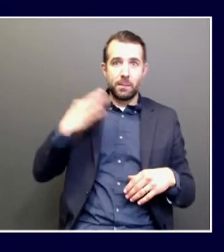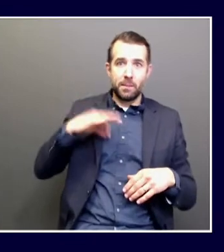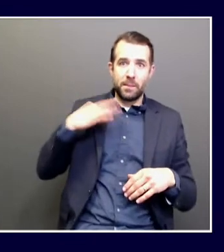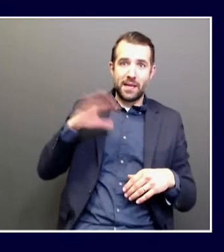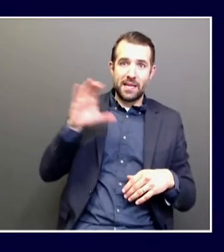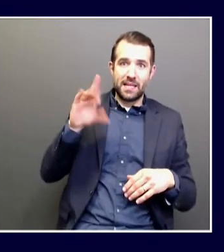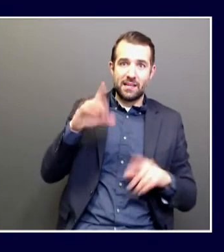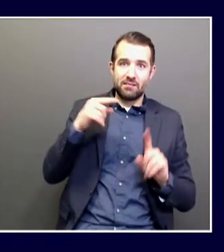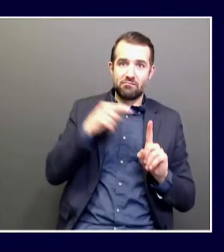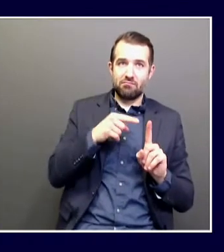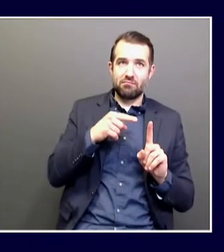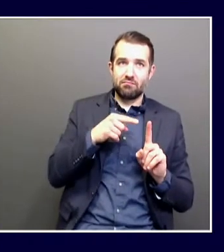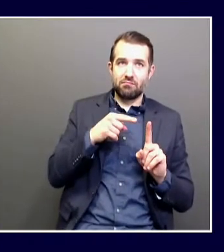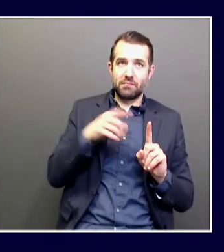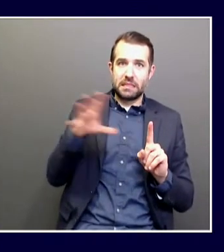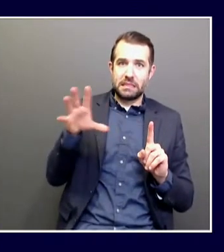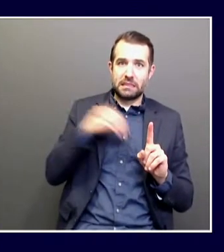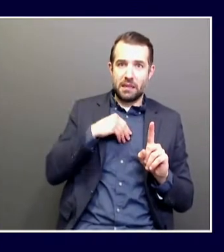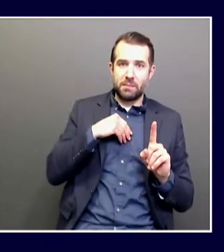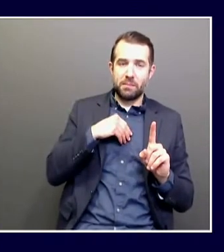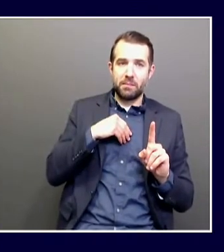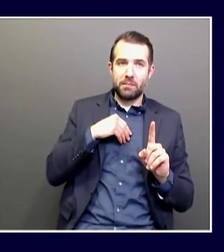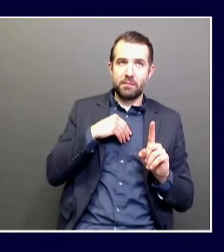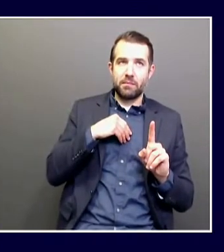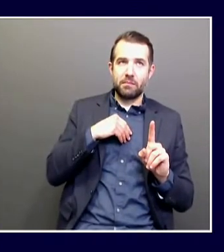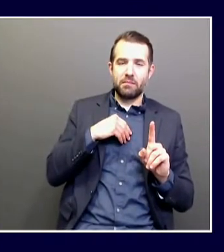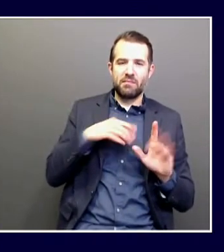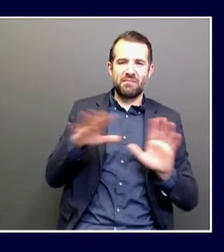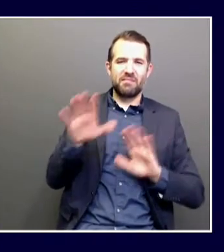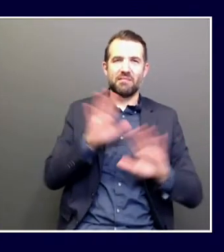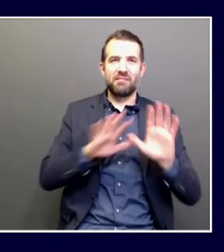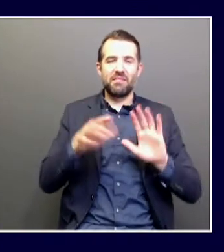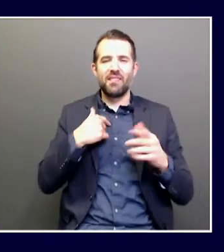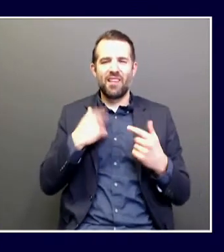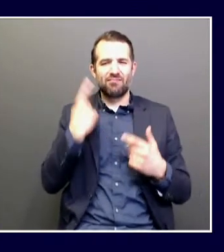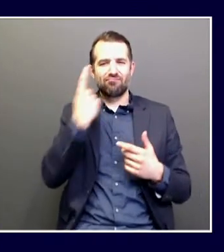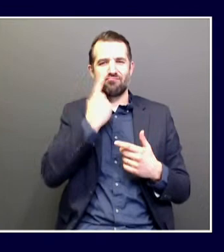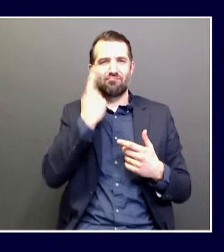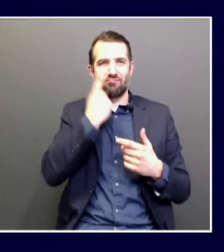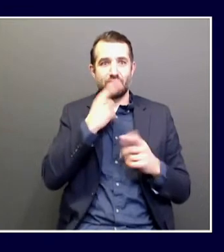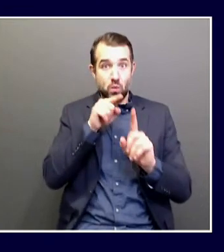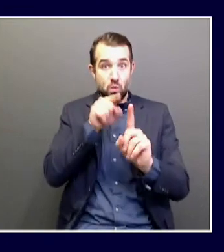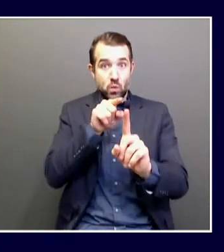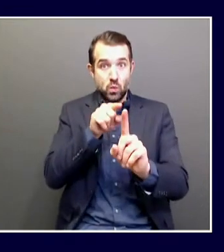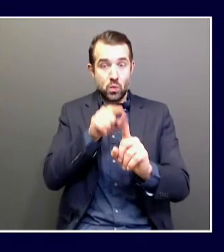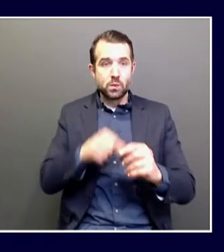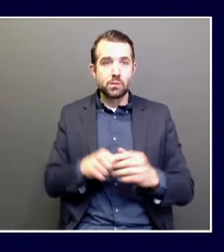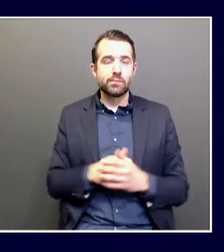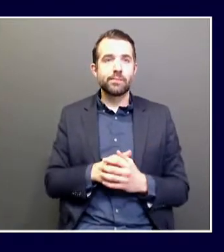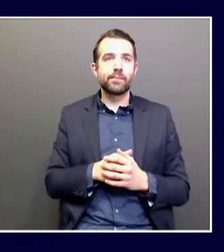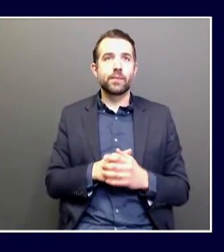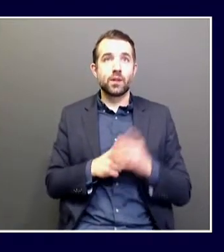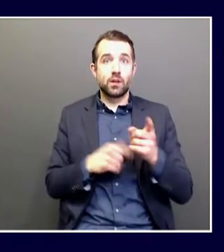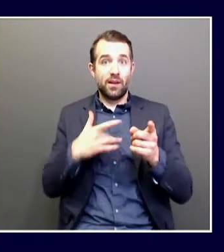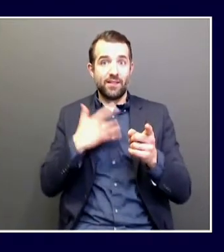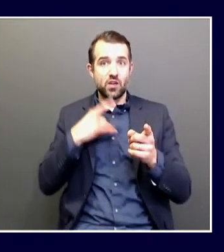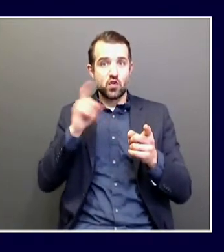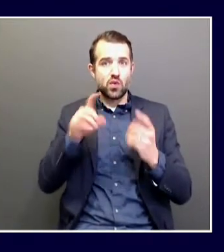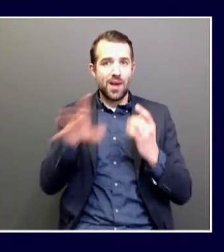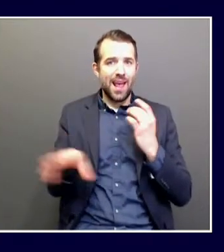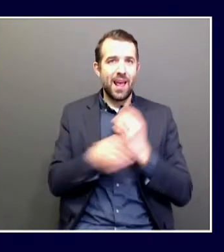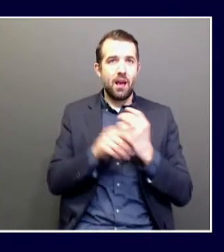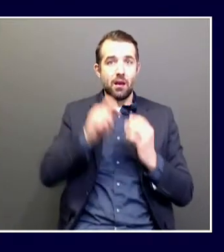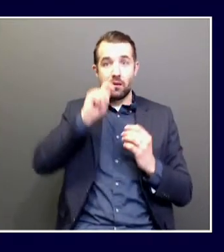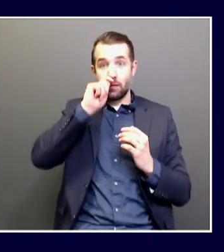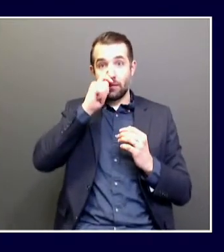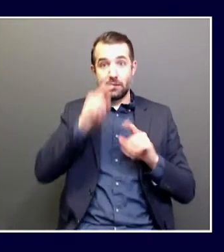in state policy on this? And is Maine considering adding a testing requirement or recommendation for people to exit isolation, as